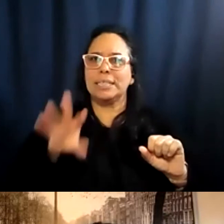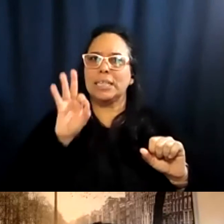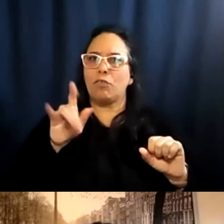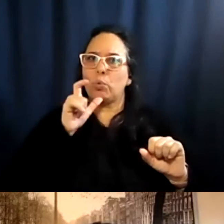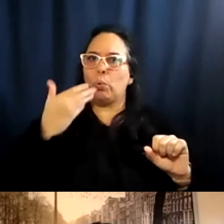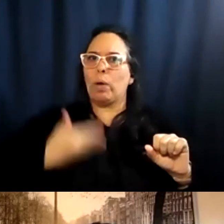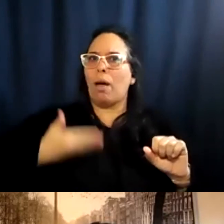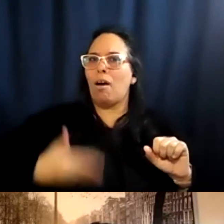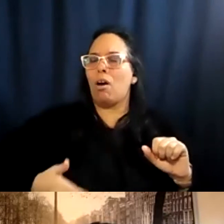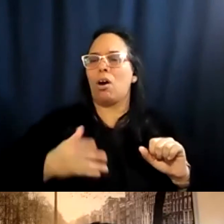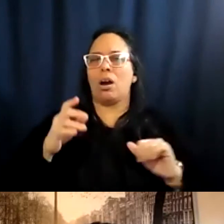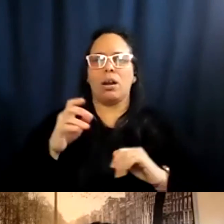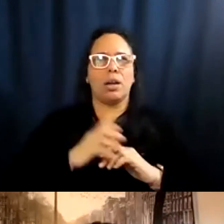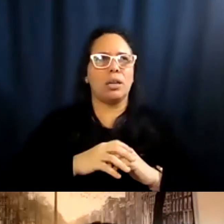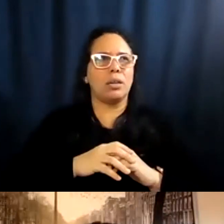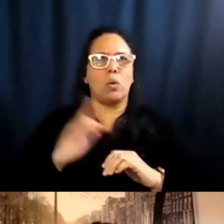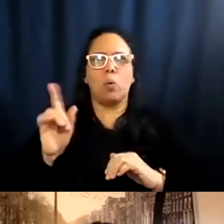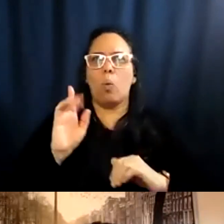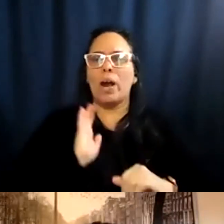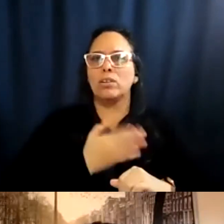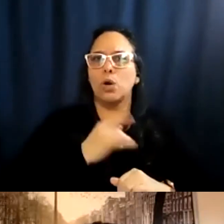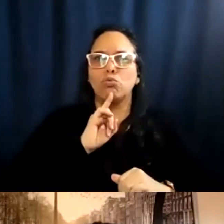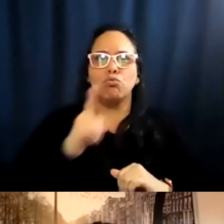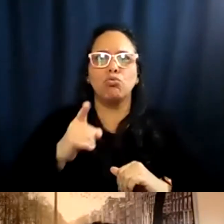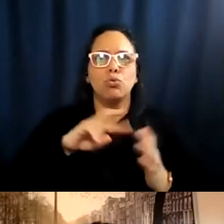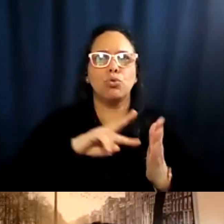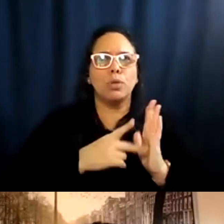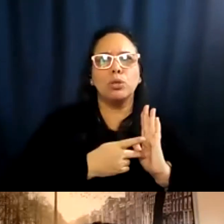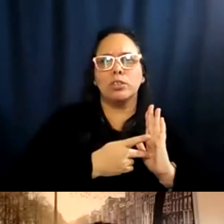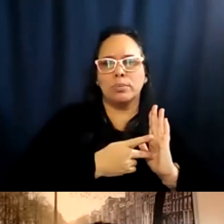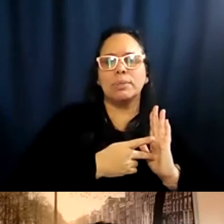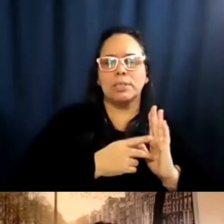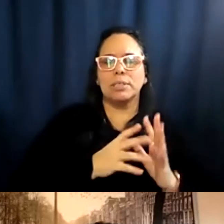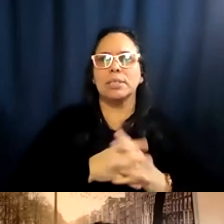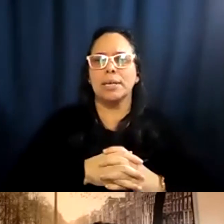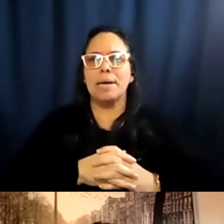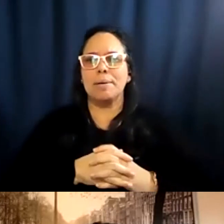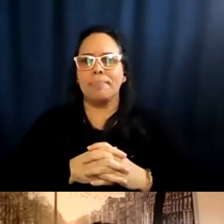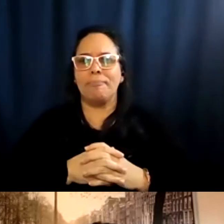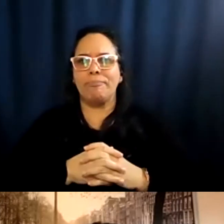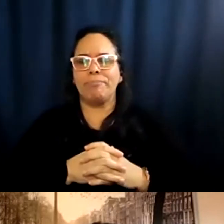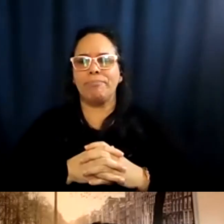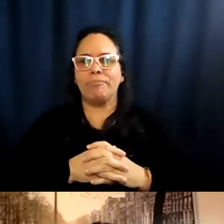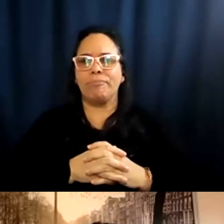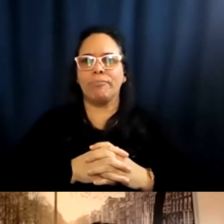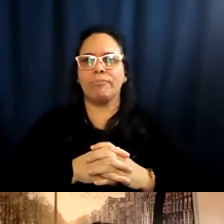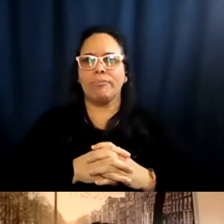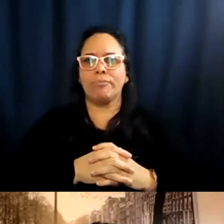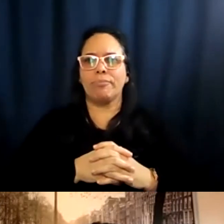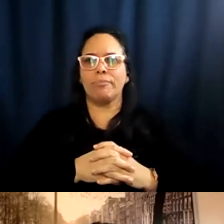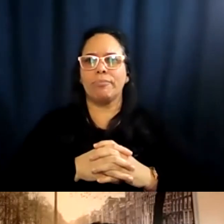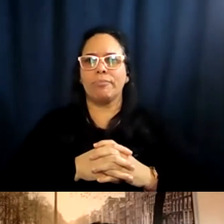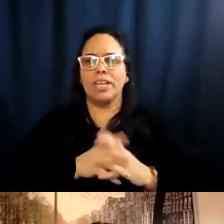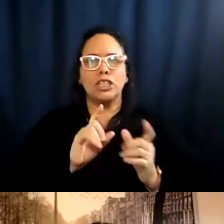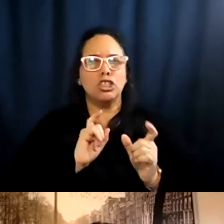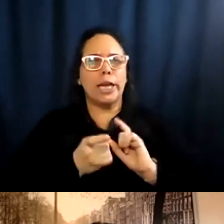discover what our true purpose is, and then kind of like Ariba was saying, changing those mindsets that we have, you